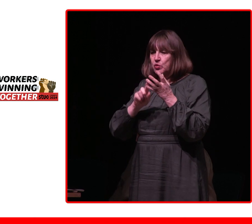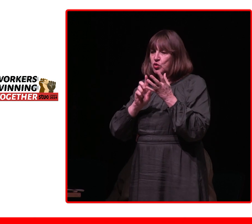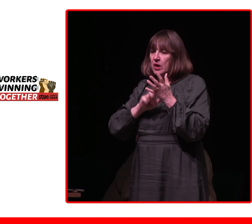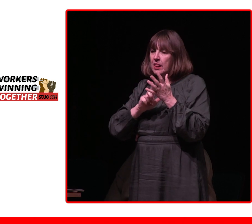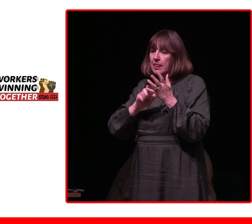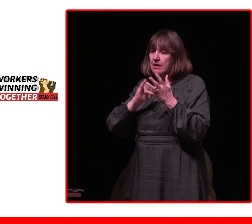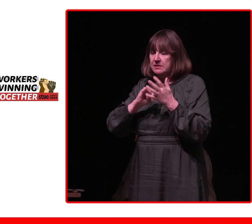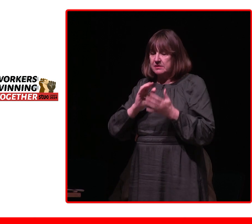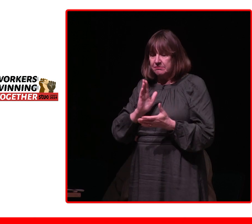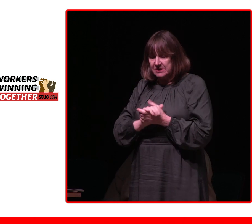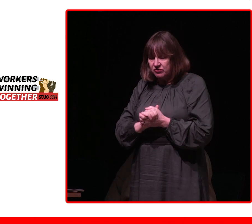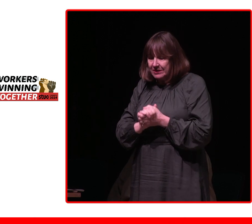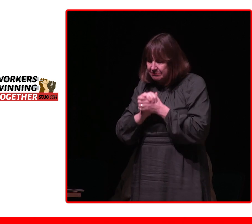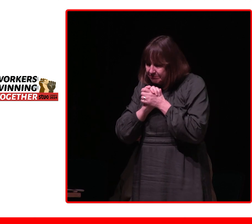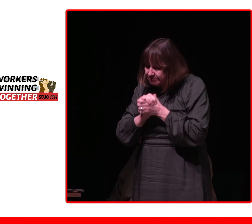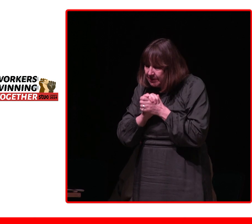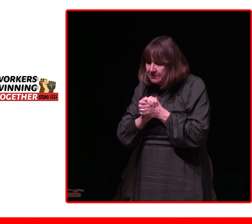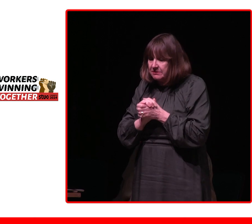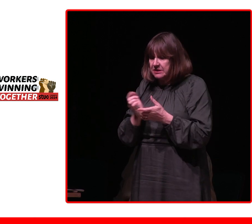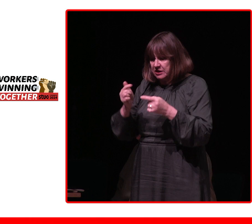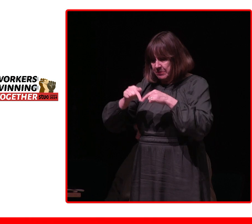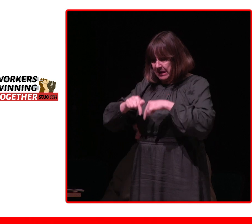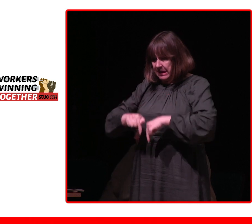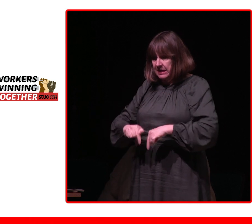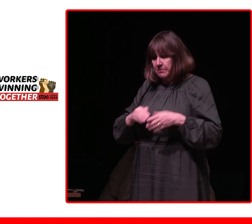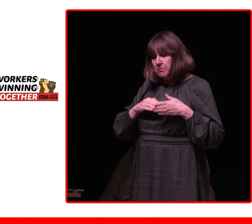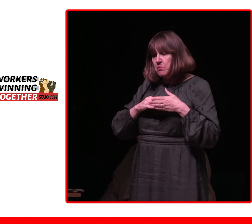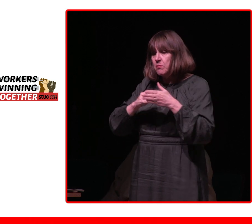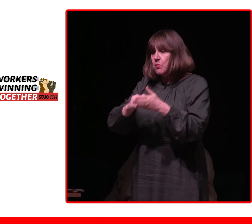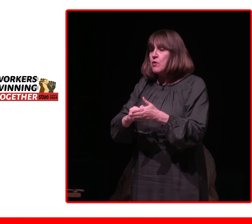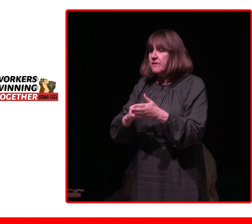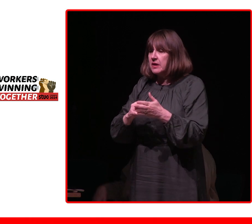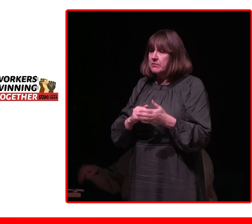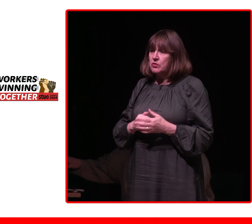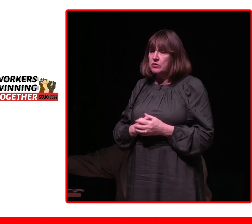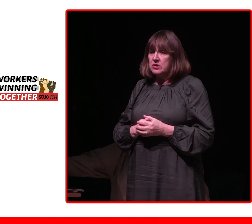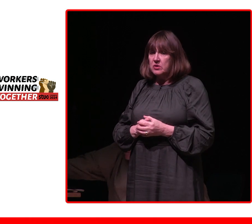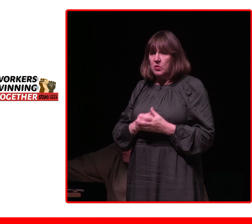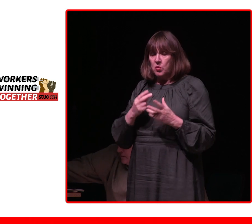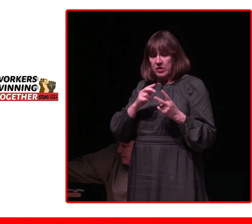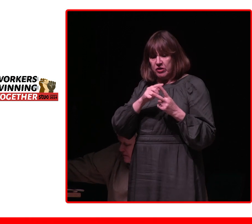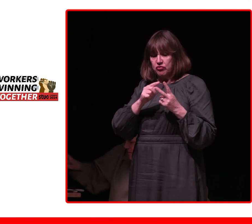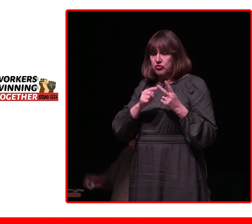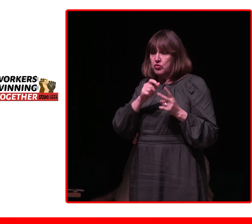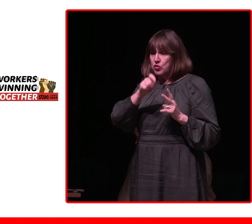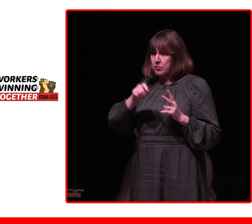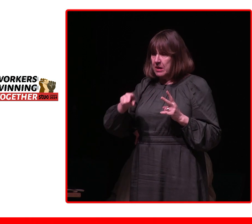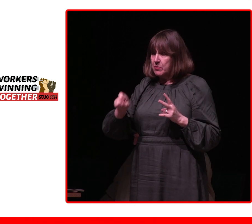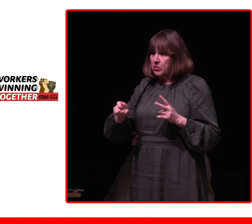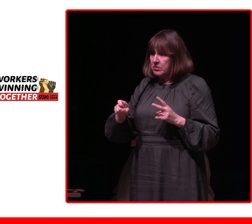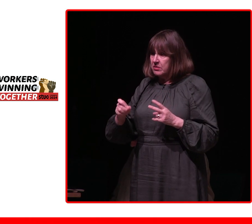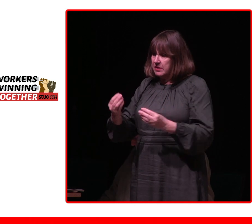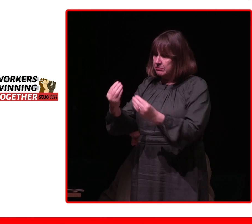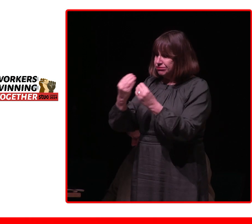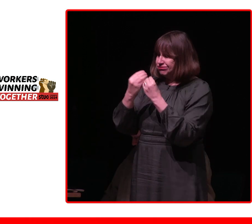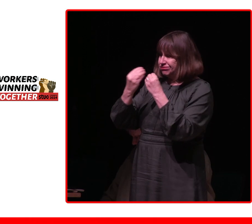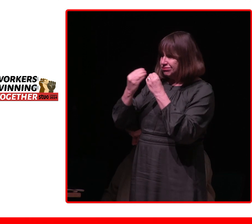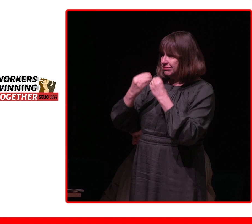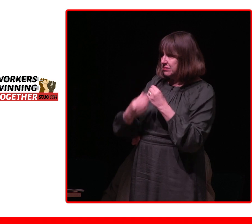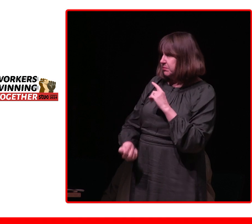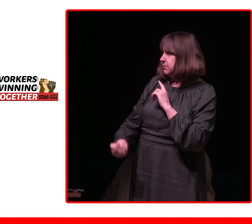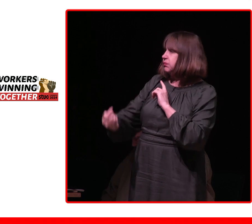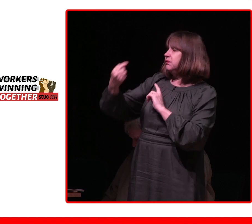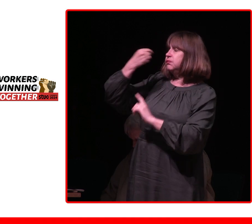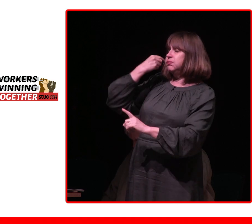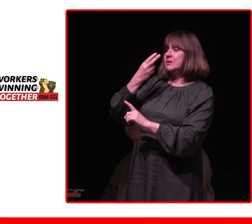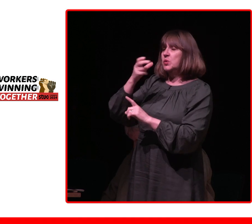It's humbling further to be here on behalf of the FBU moving a motion on Palestine in the company of two of the people who began my education on this subject more than 20 years